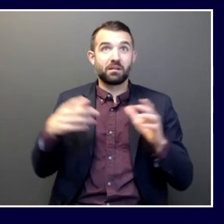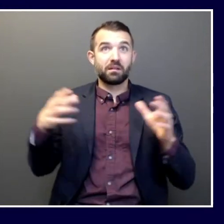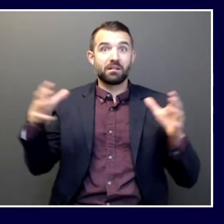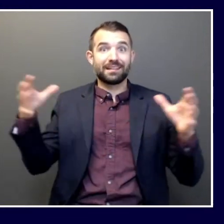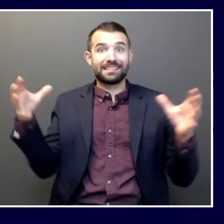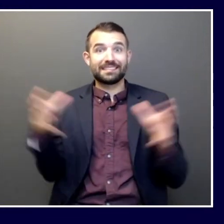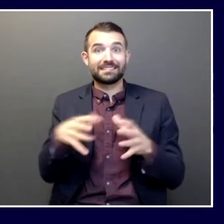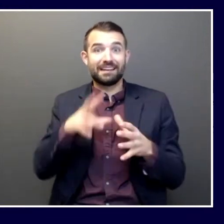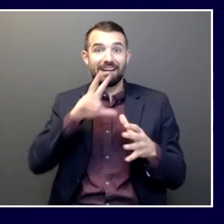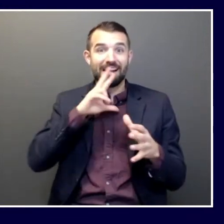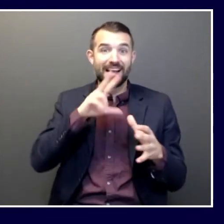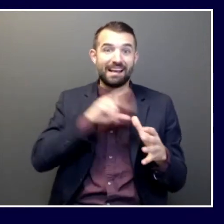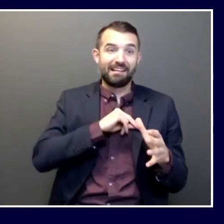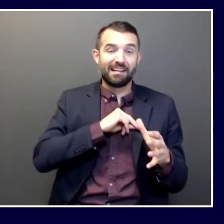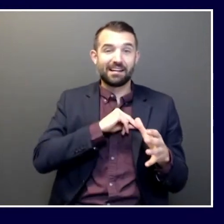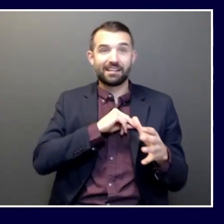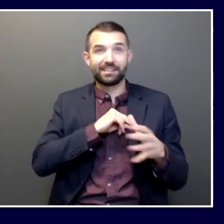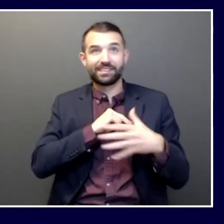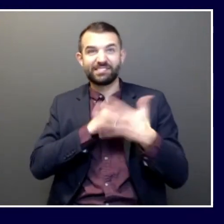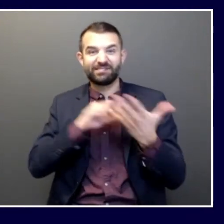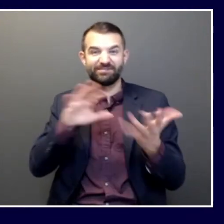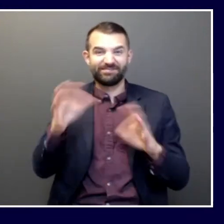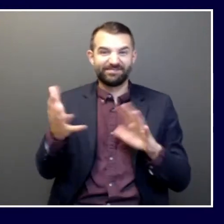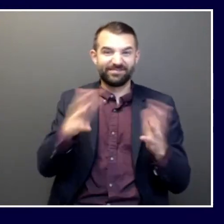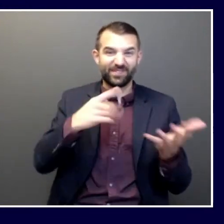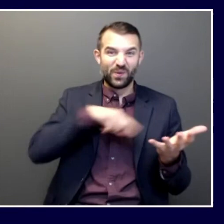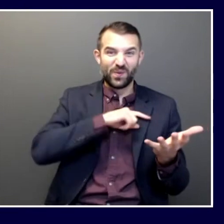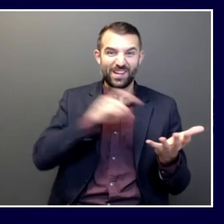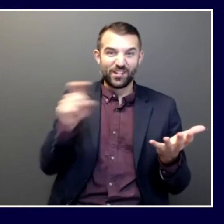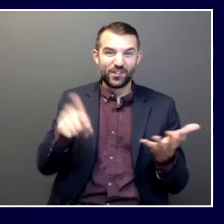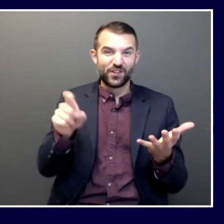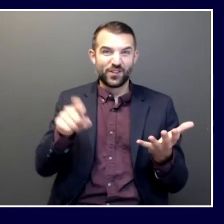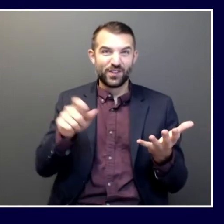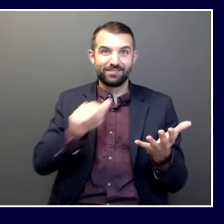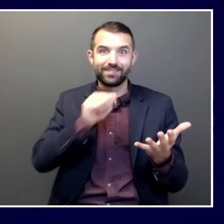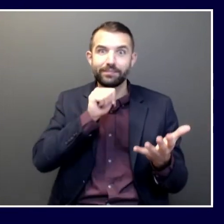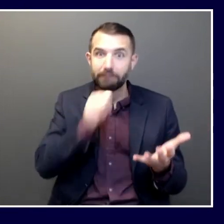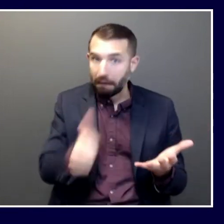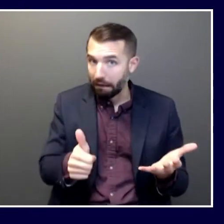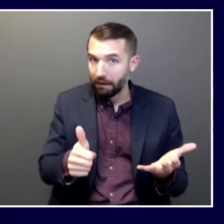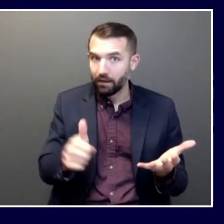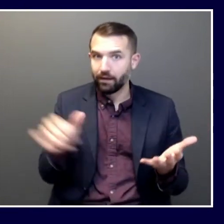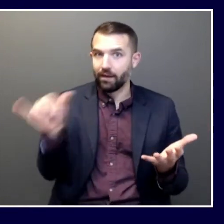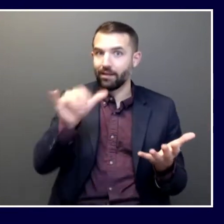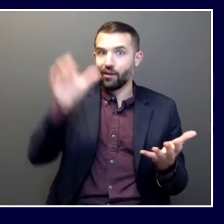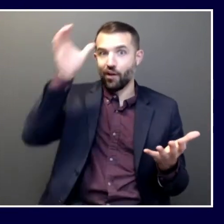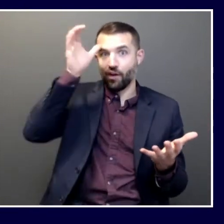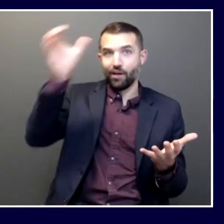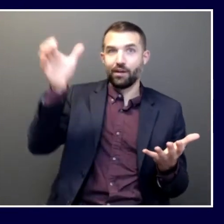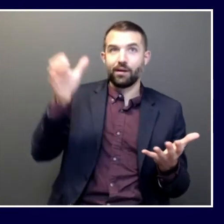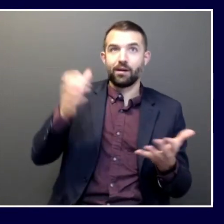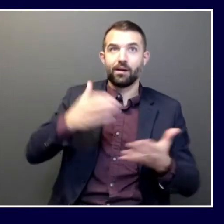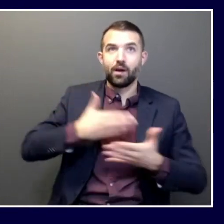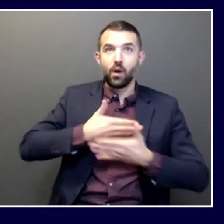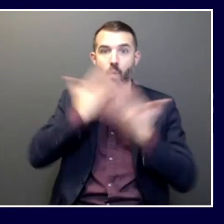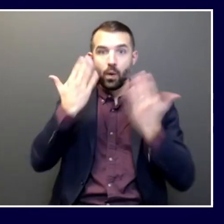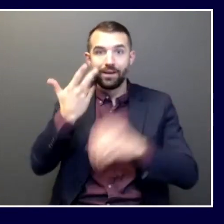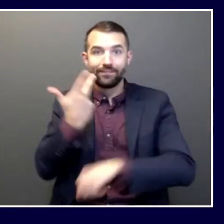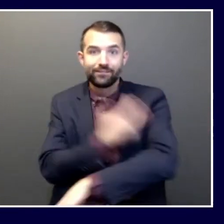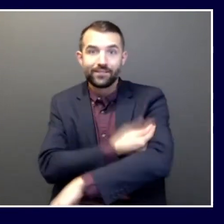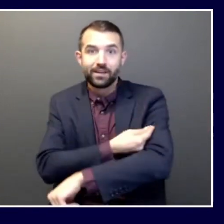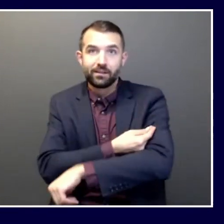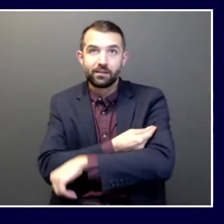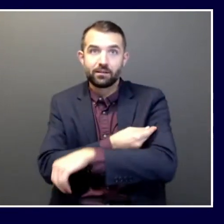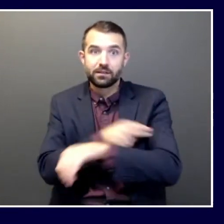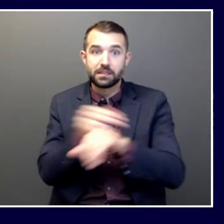Thanksgiving should be considered as if your child weren't vaccinated or didn't get that first shot, if they in fact did get that first shot?